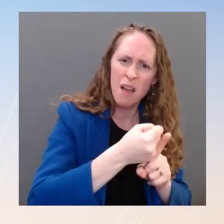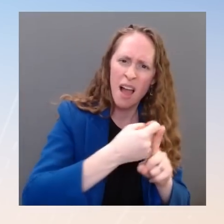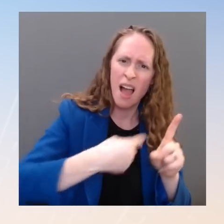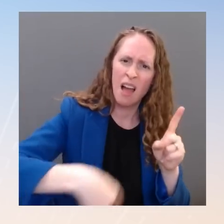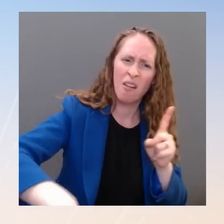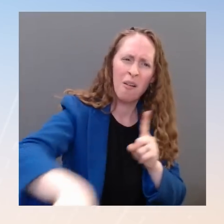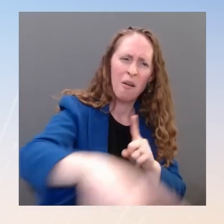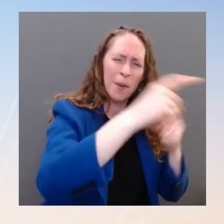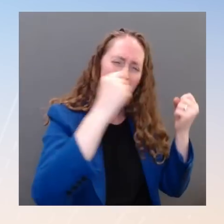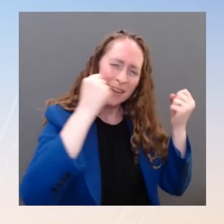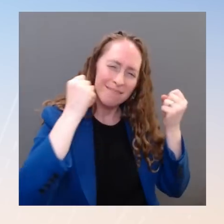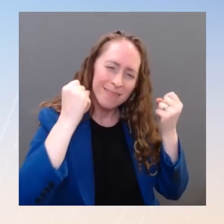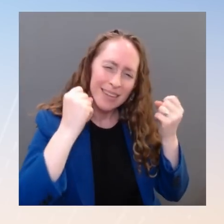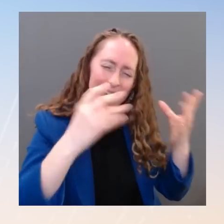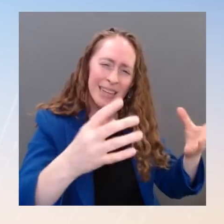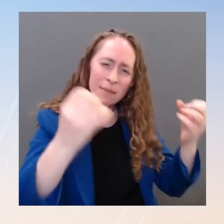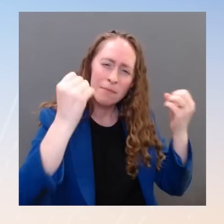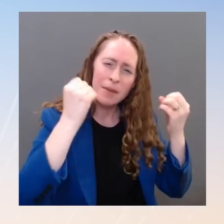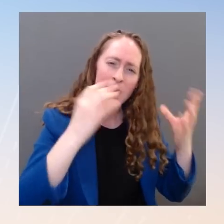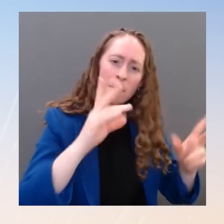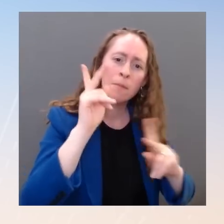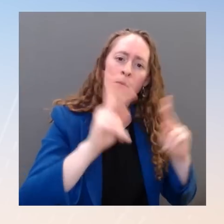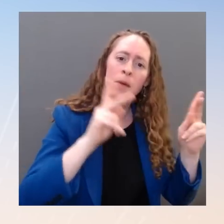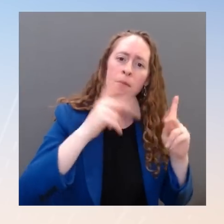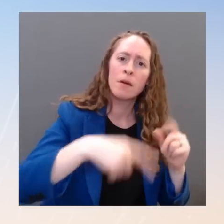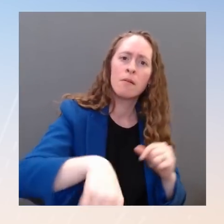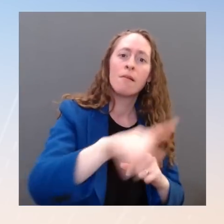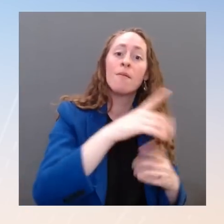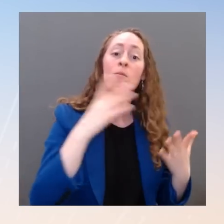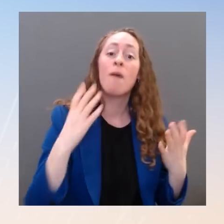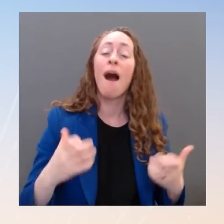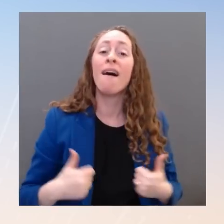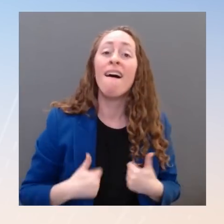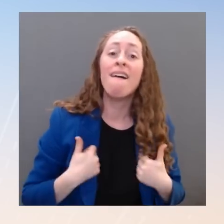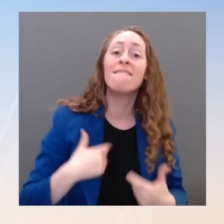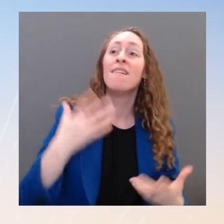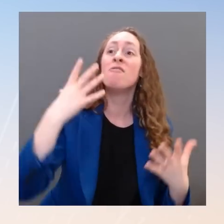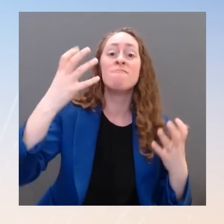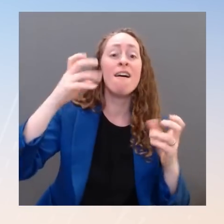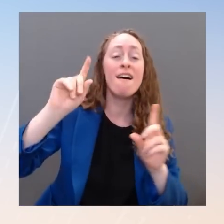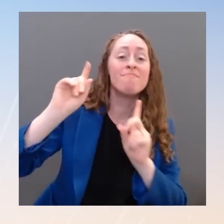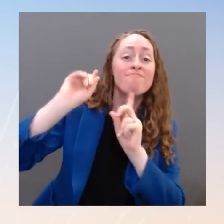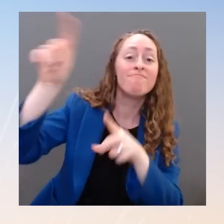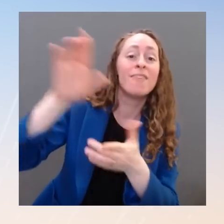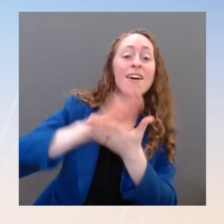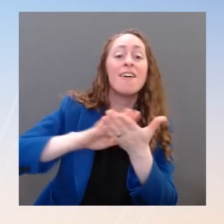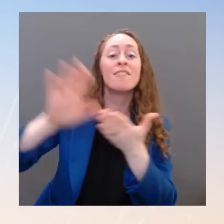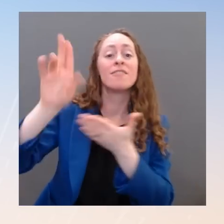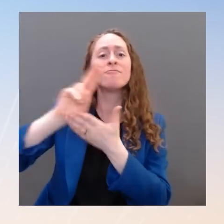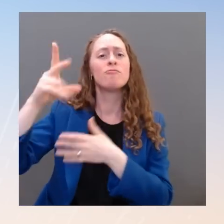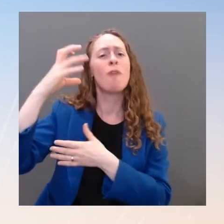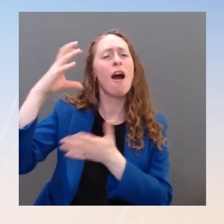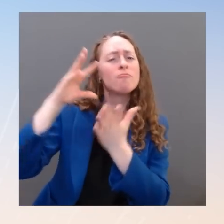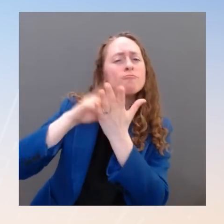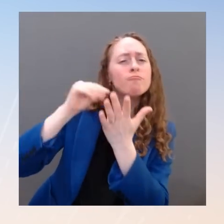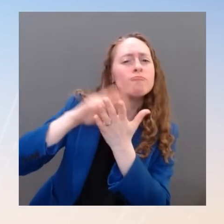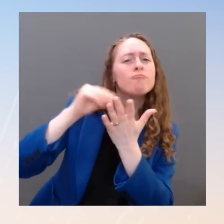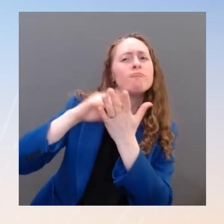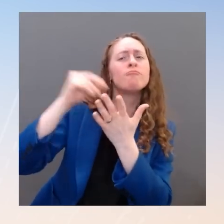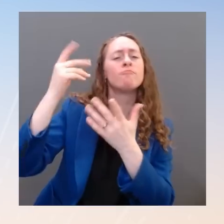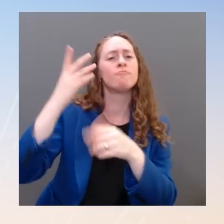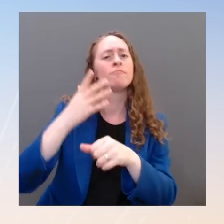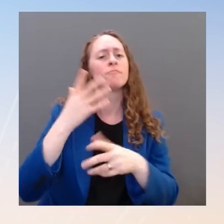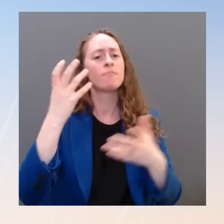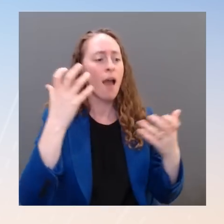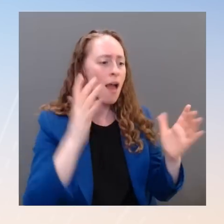education, to make sure they were advancing their own knowledge, to maybe help their family have a better life. That finding